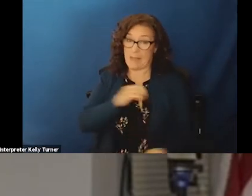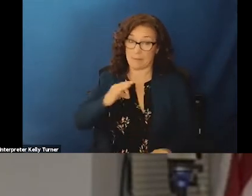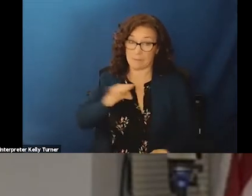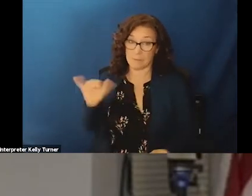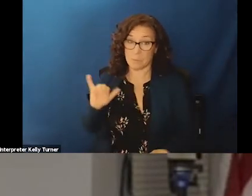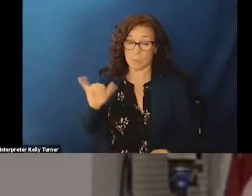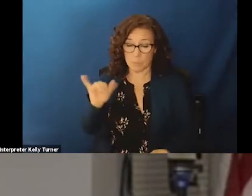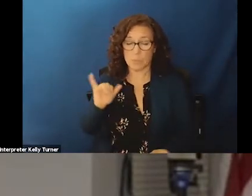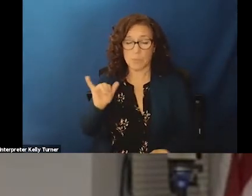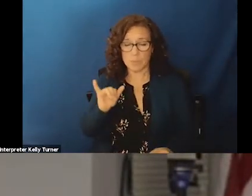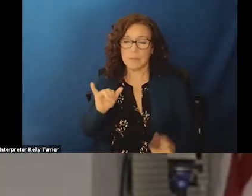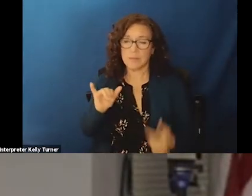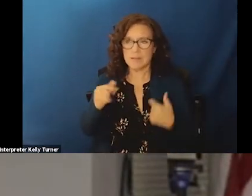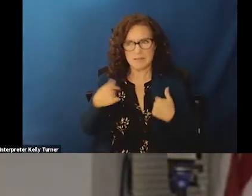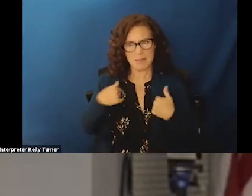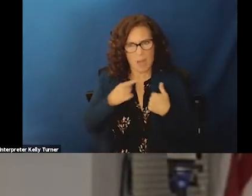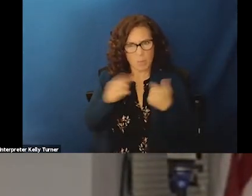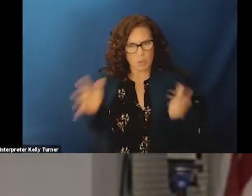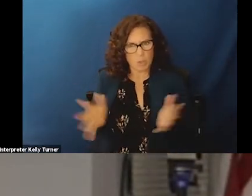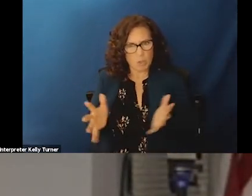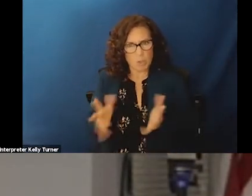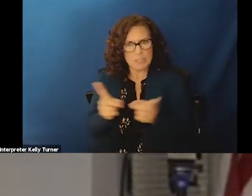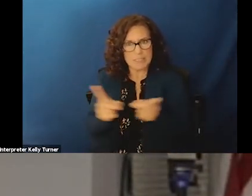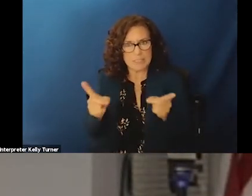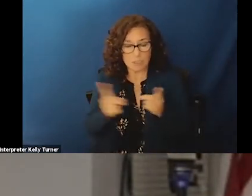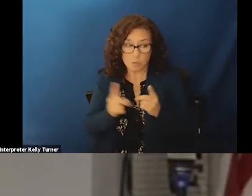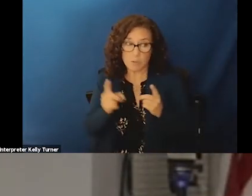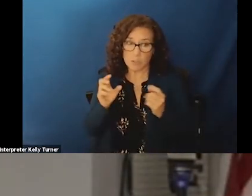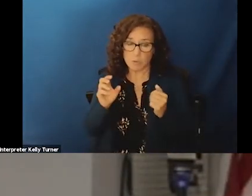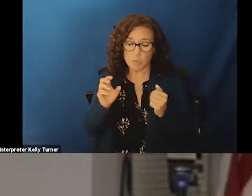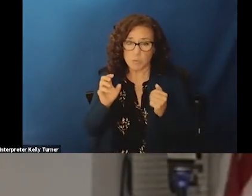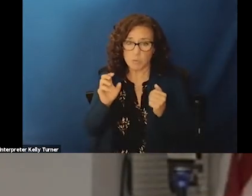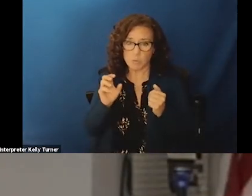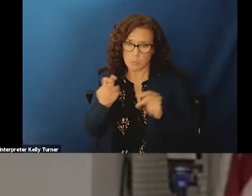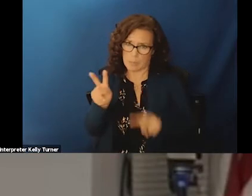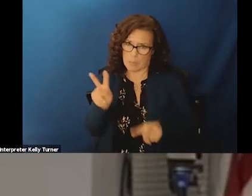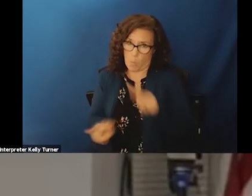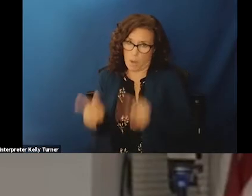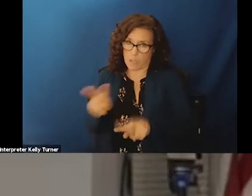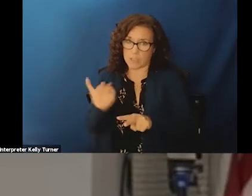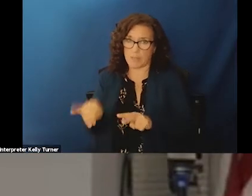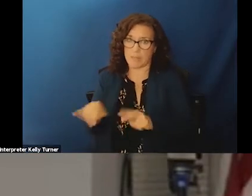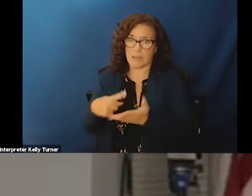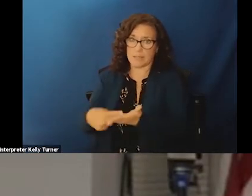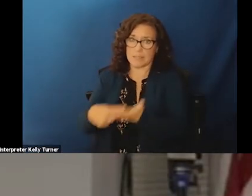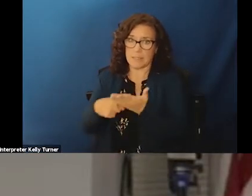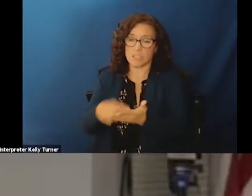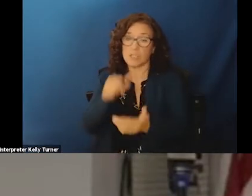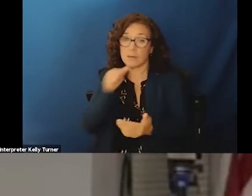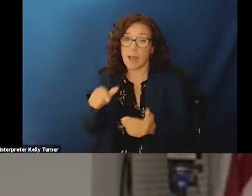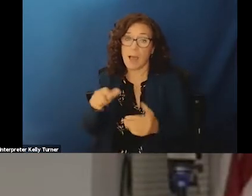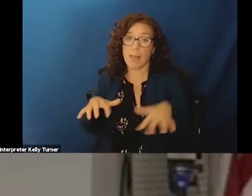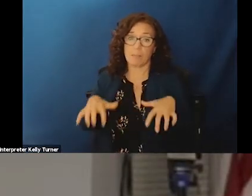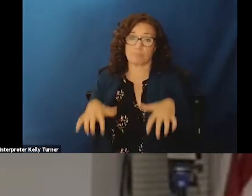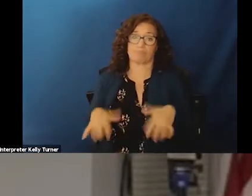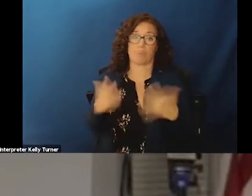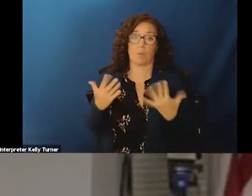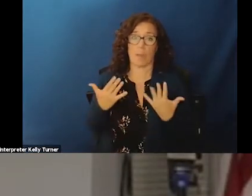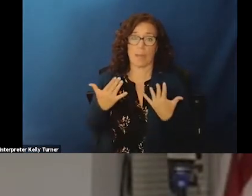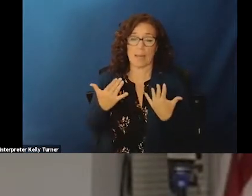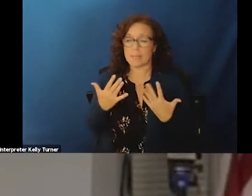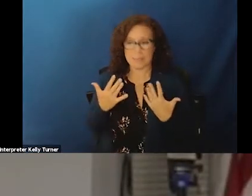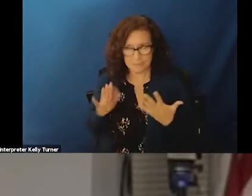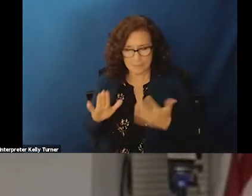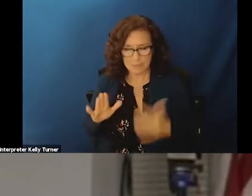district to be on the forefront of that discussion rather than waiting to sort of see what happens with the state and